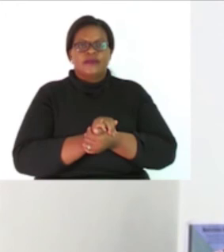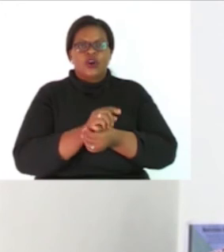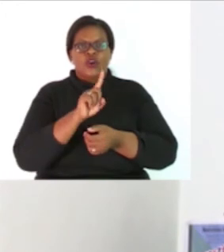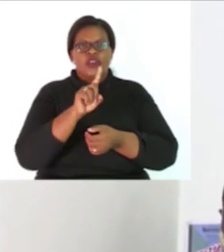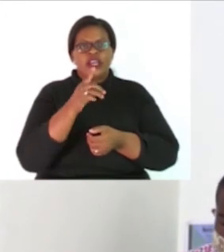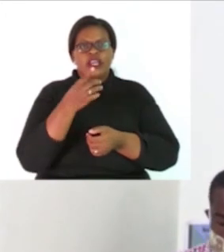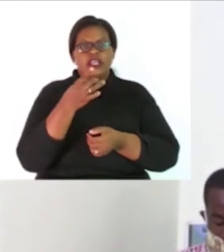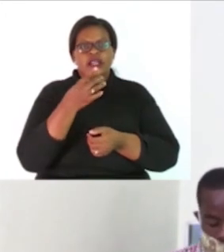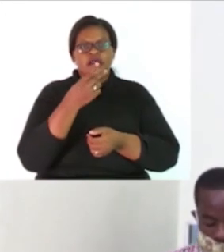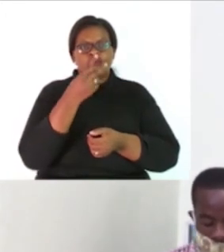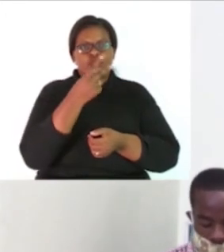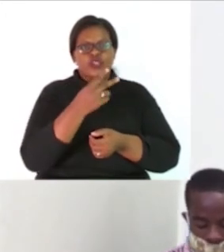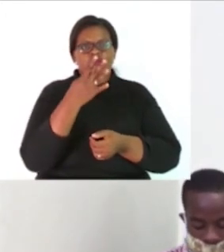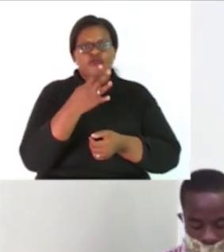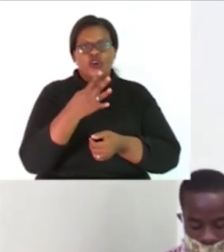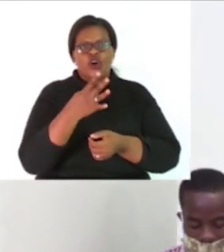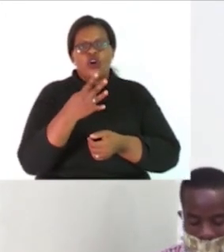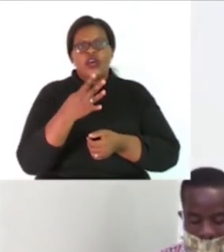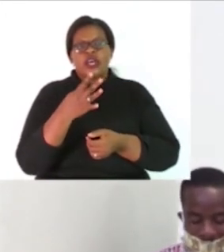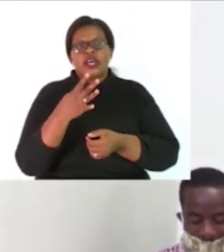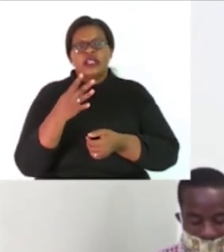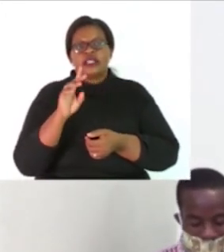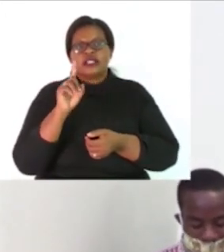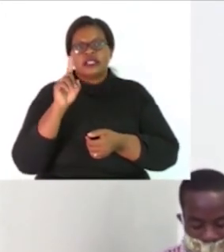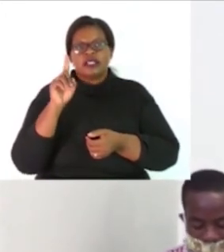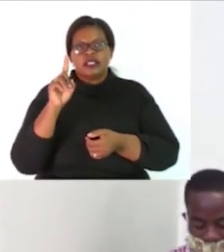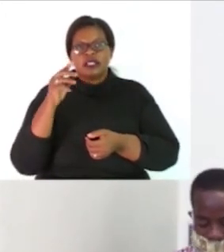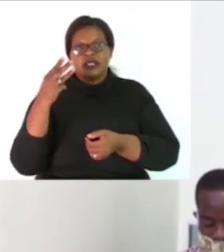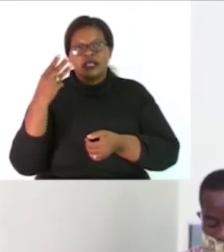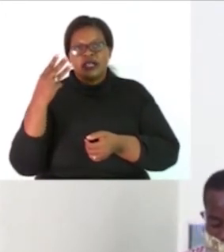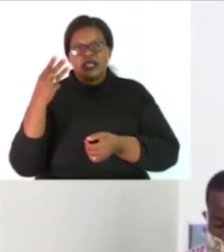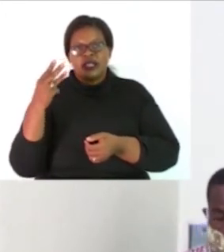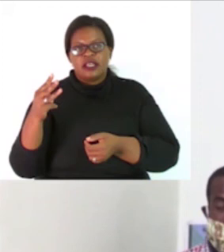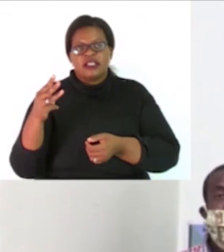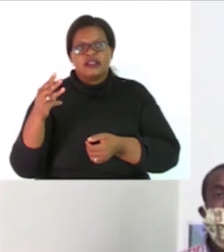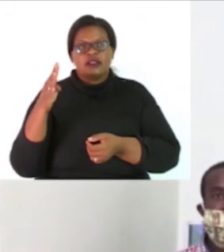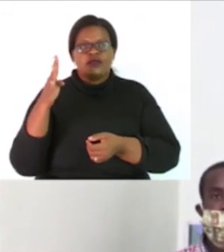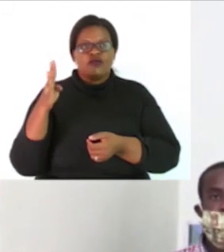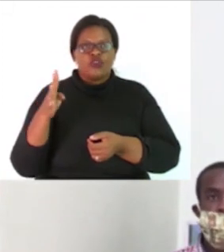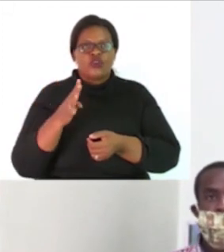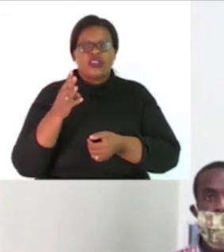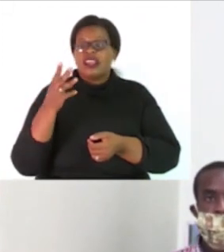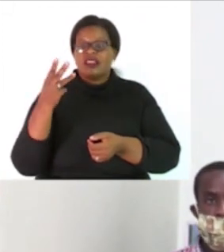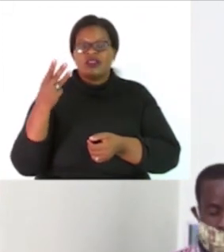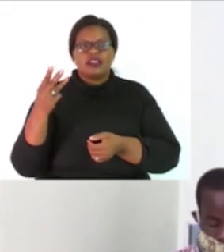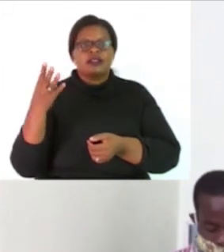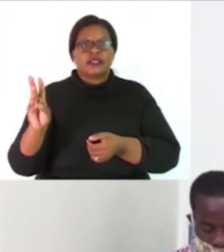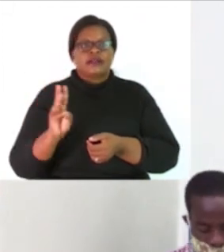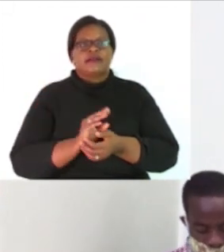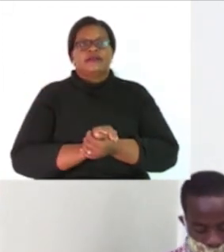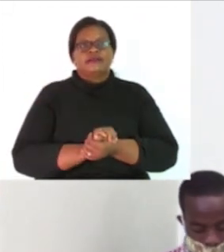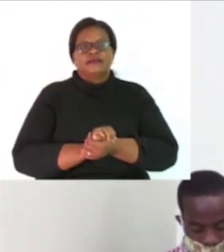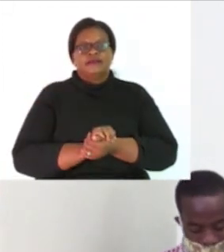of A, 24, and B, 36.